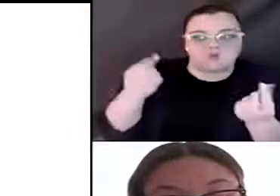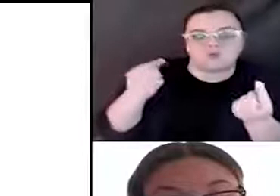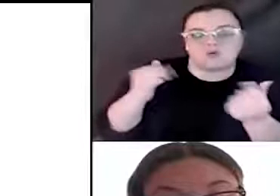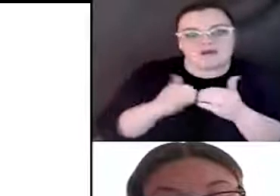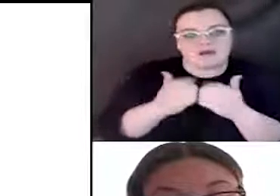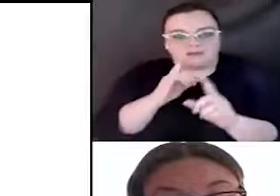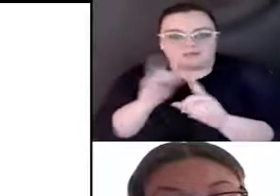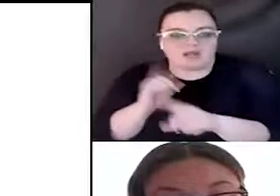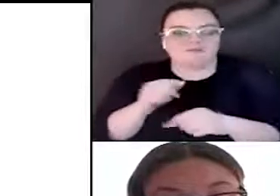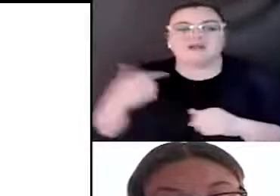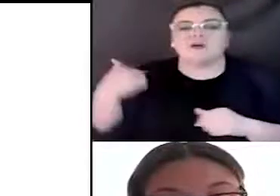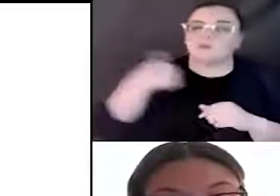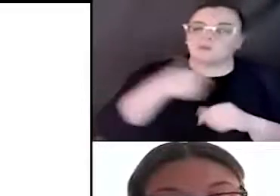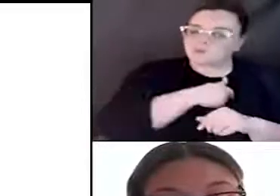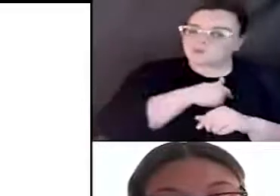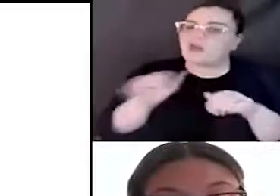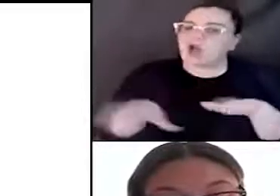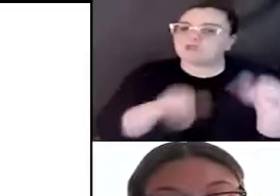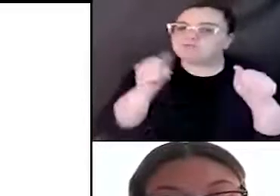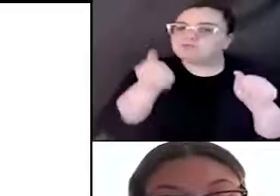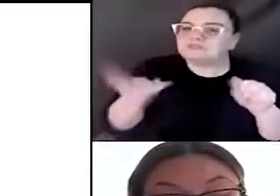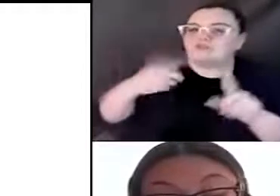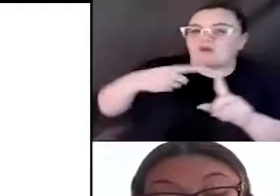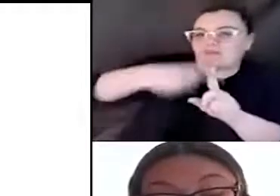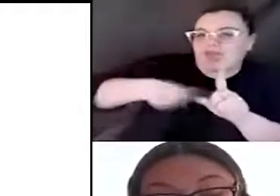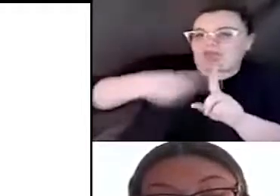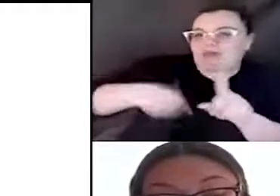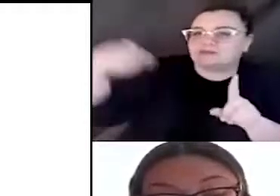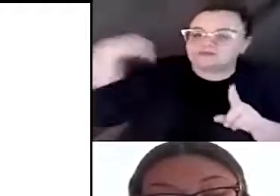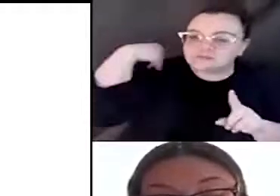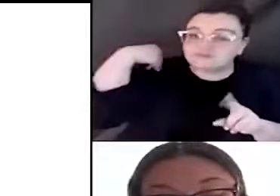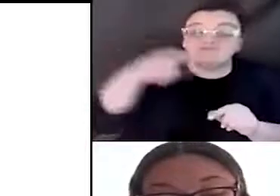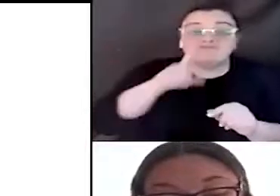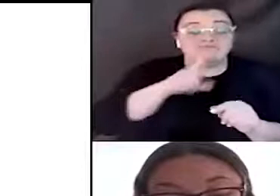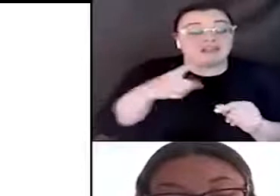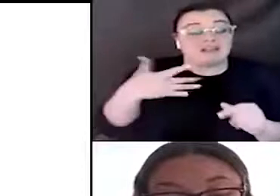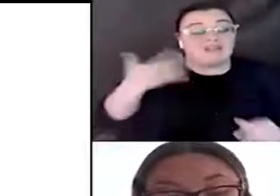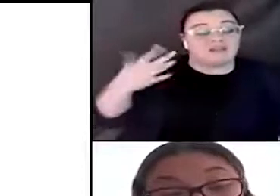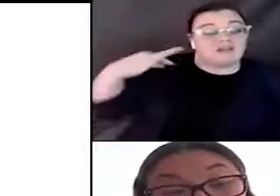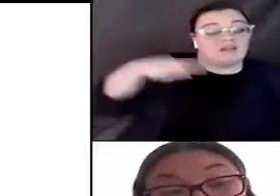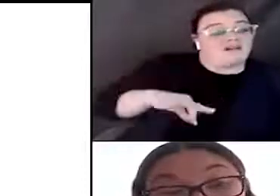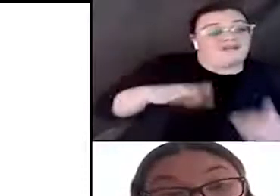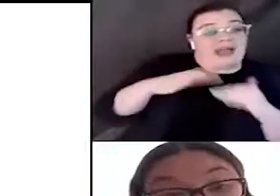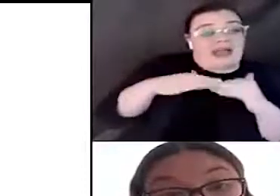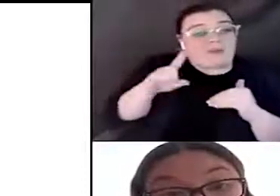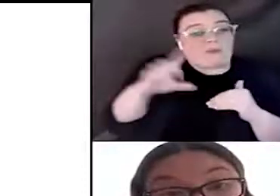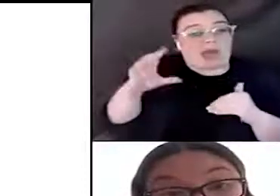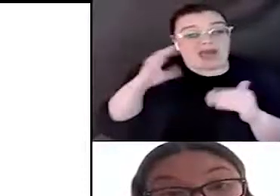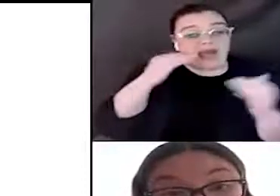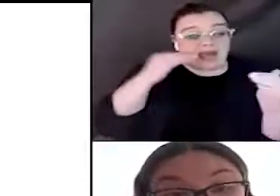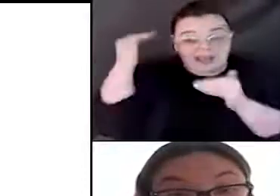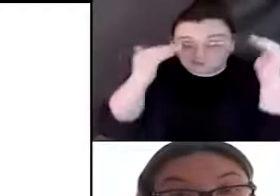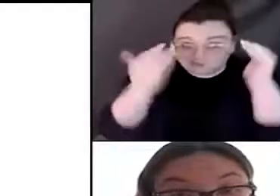We did this a couple of months ago, and we were really blessed that there was at least 100 adults,